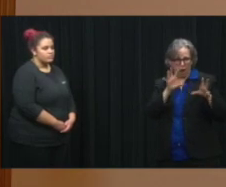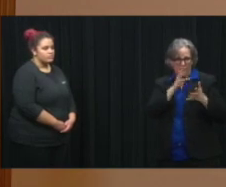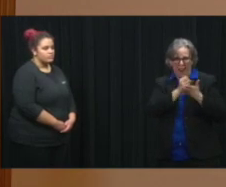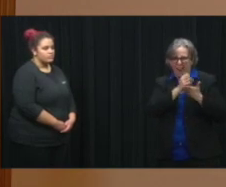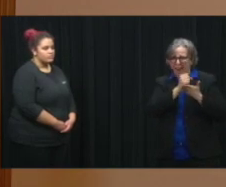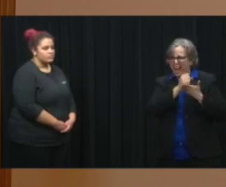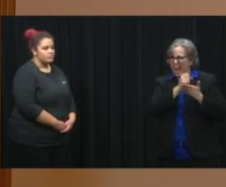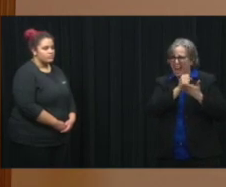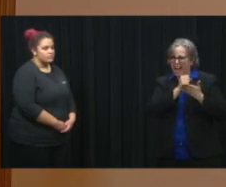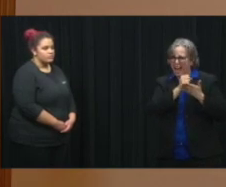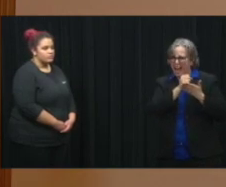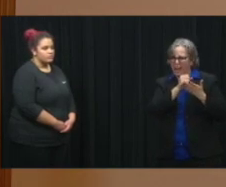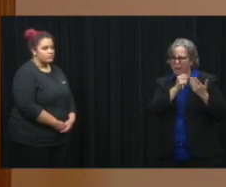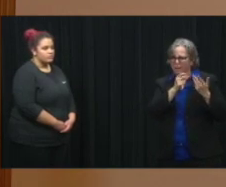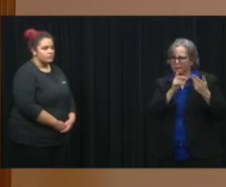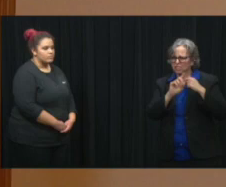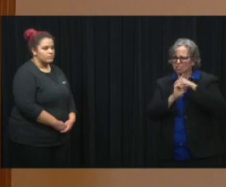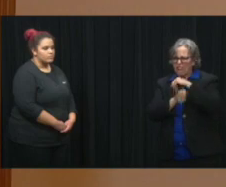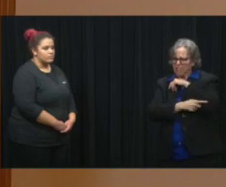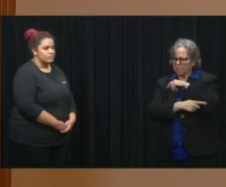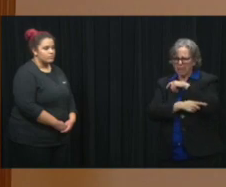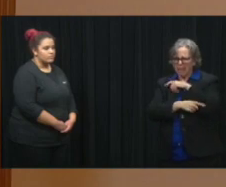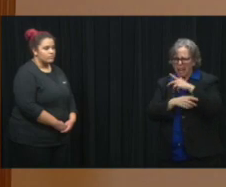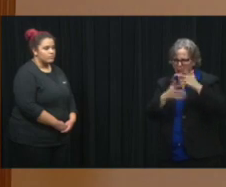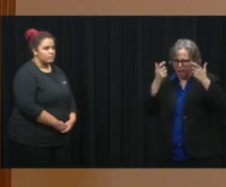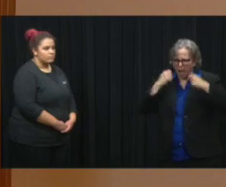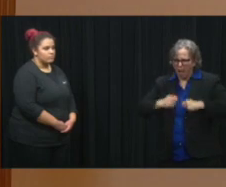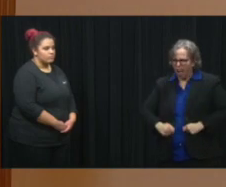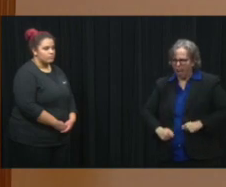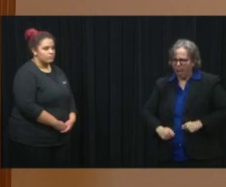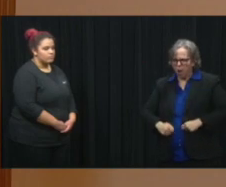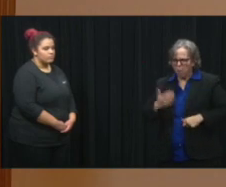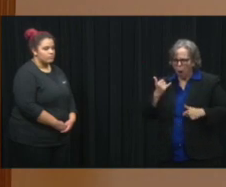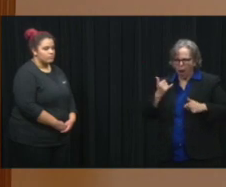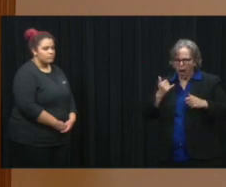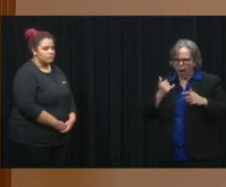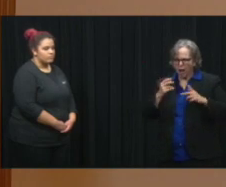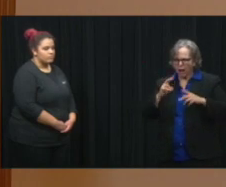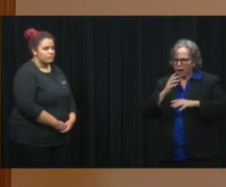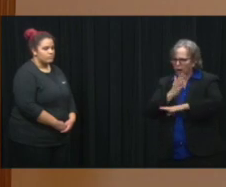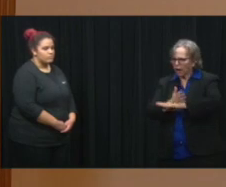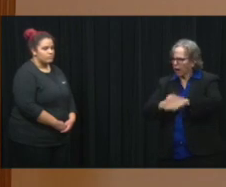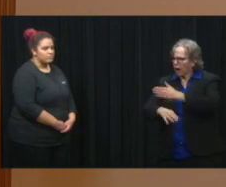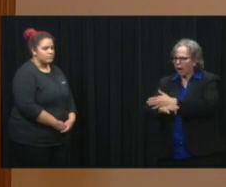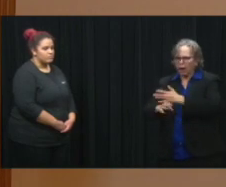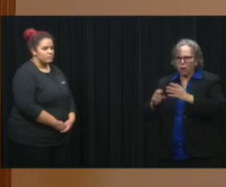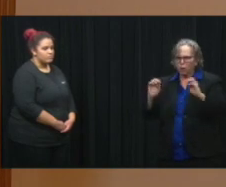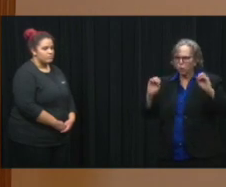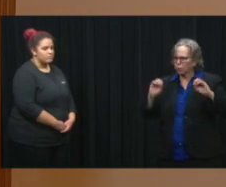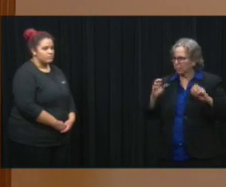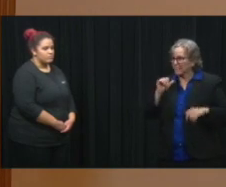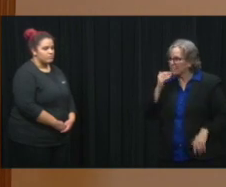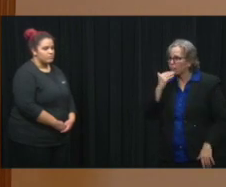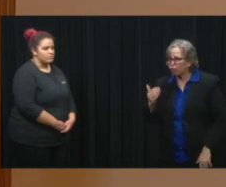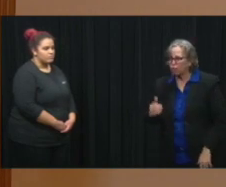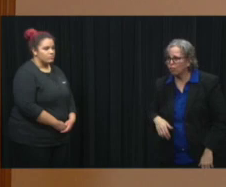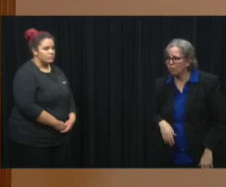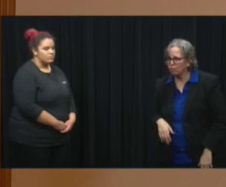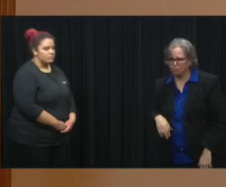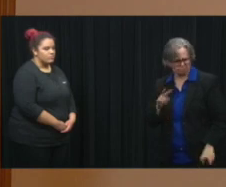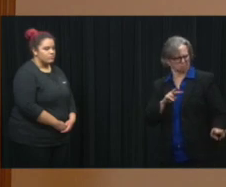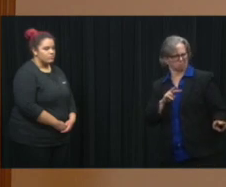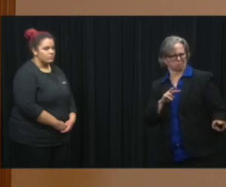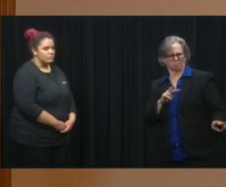as gowns. I mean, it is not a good scene. I said this is going to be true anywhere in the world, no matter